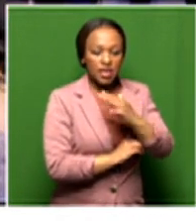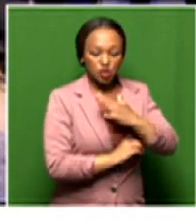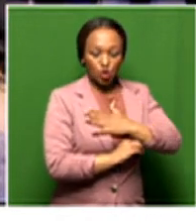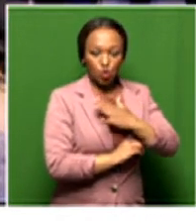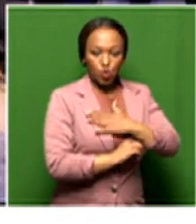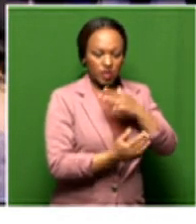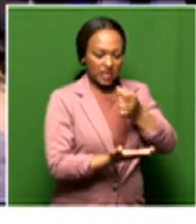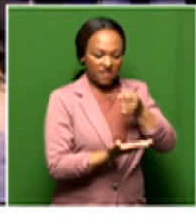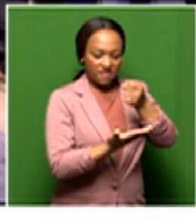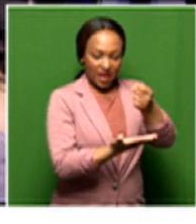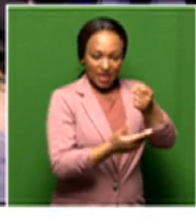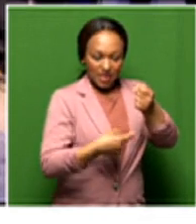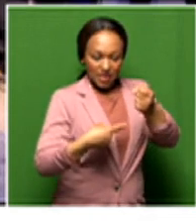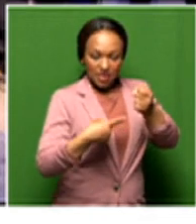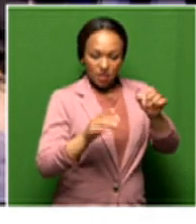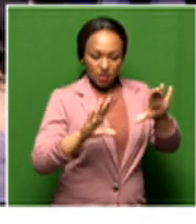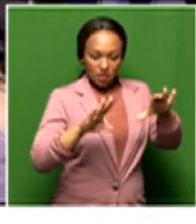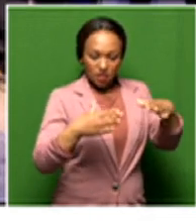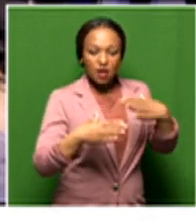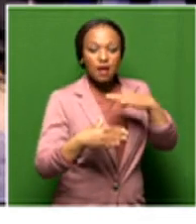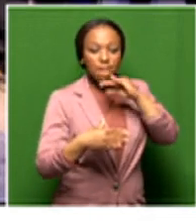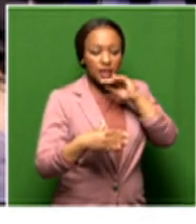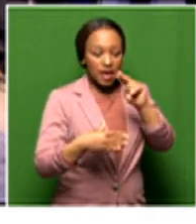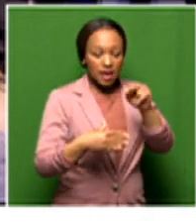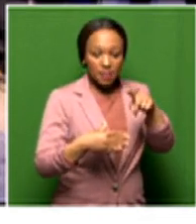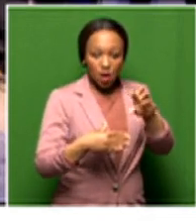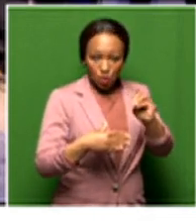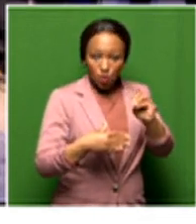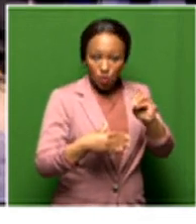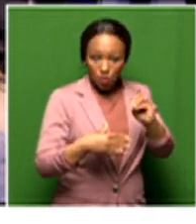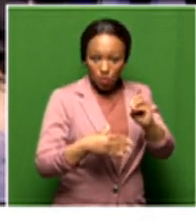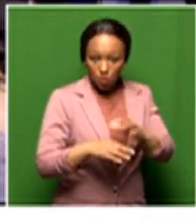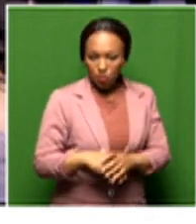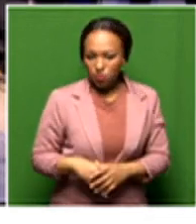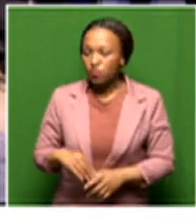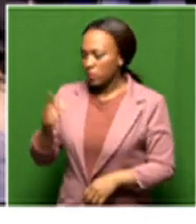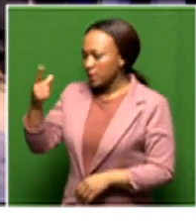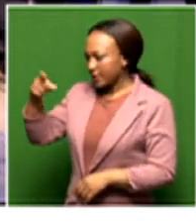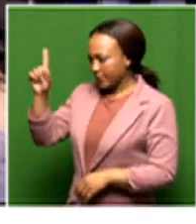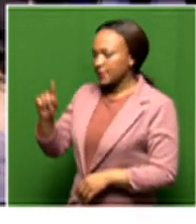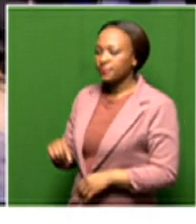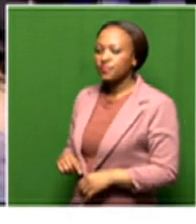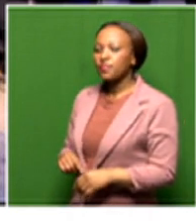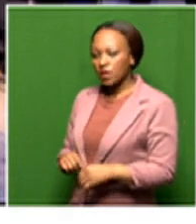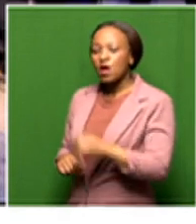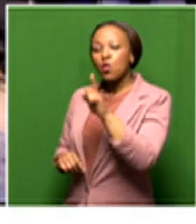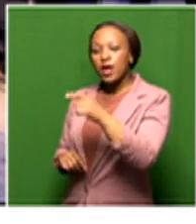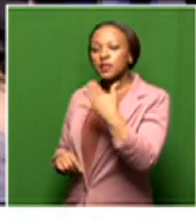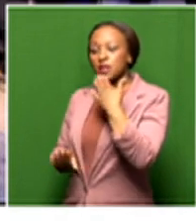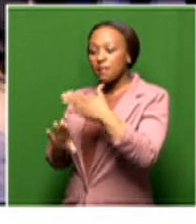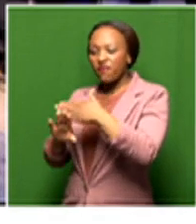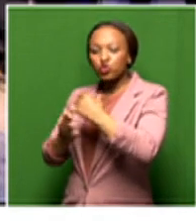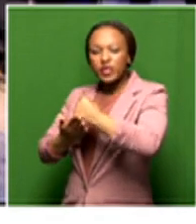Fund is an NPO in effect? Correct, it is. We have to register as a not-for-profit organization,